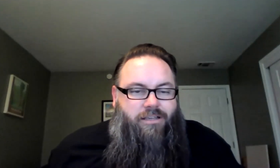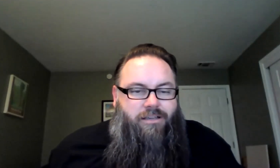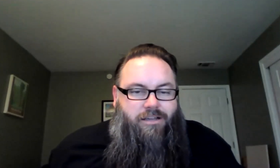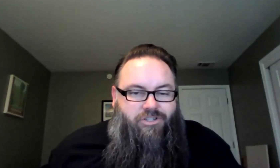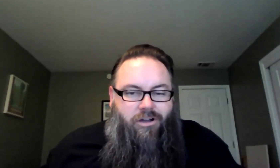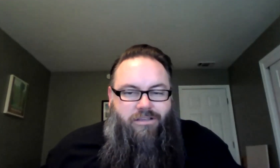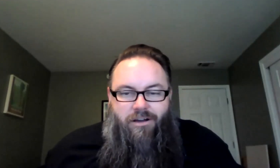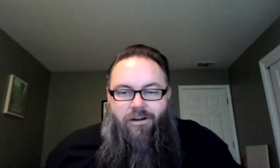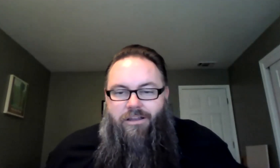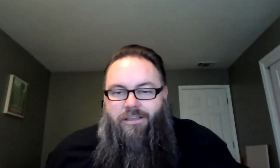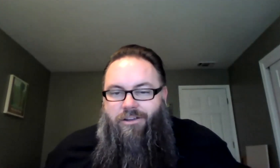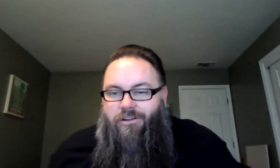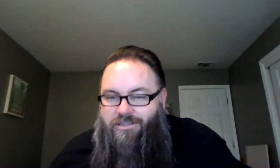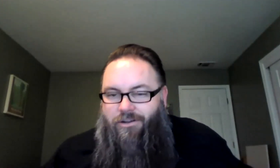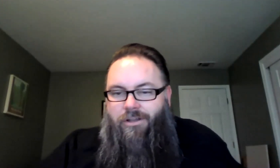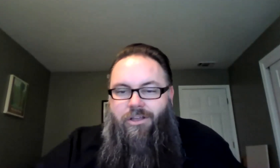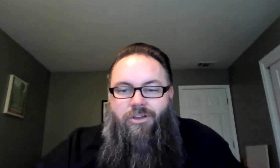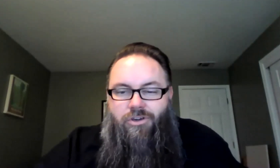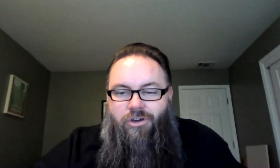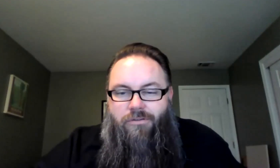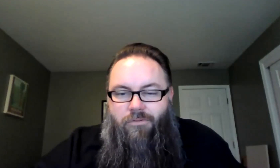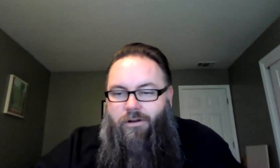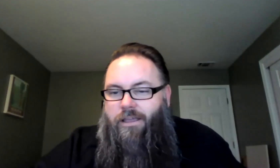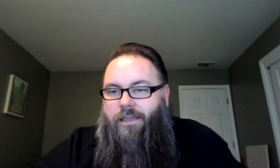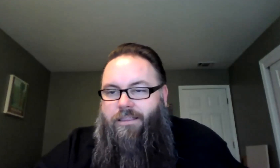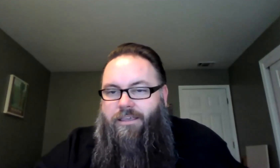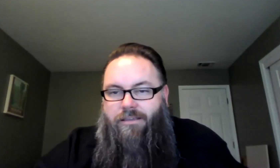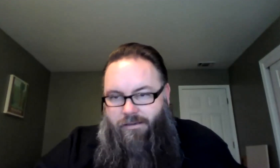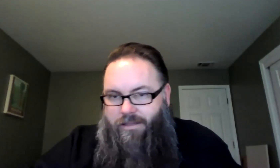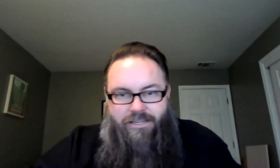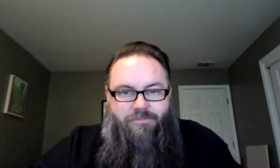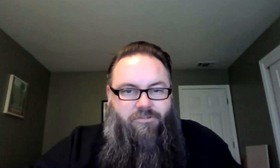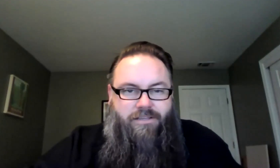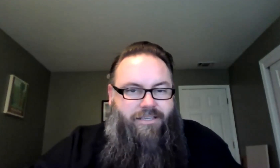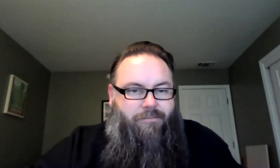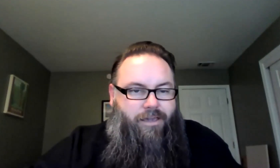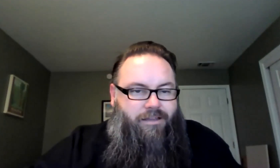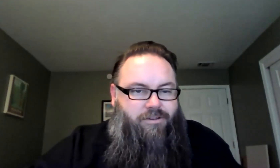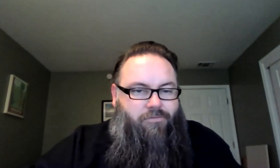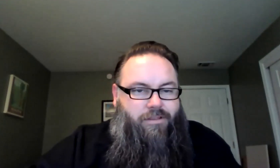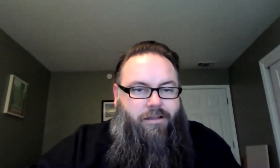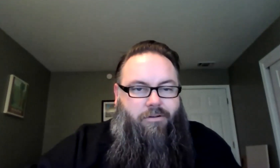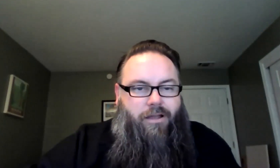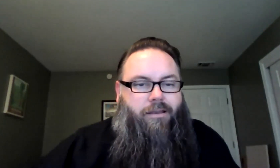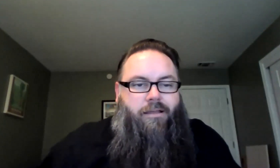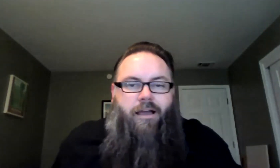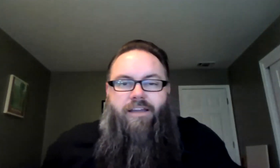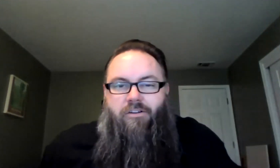Director, Johnny Zhang, is on here. So good morning. And I think that takes me to my second page.